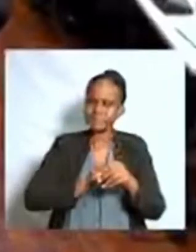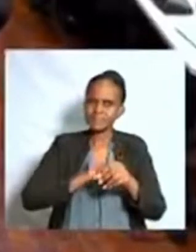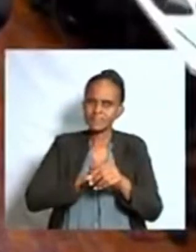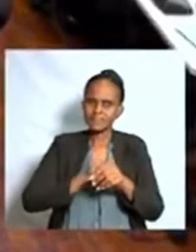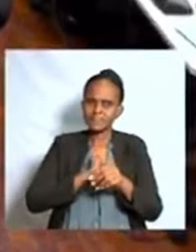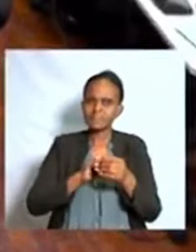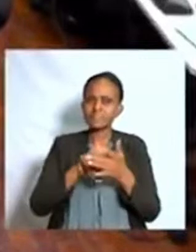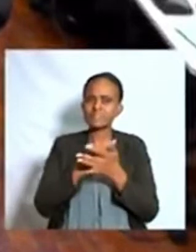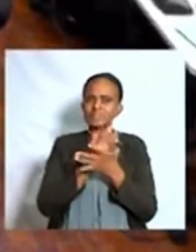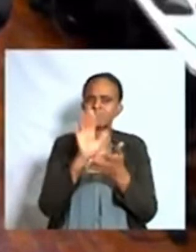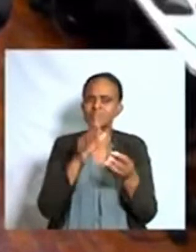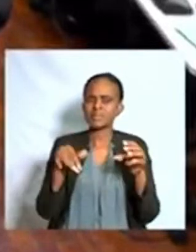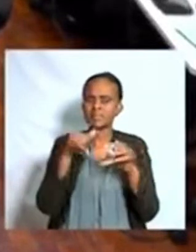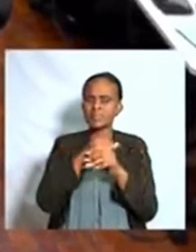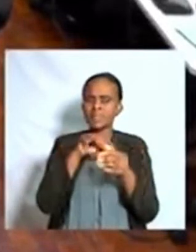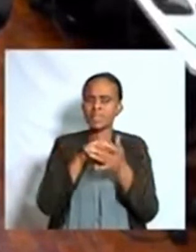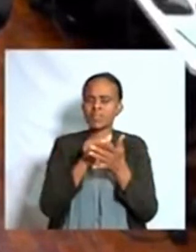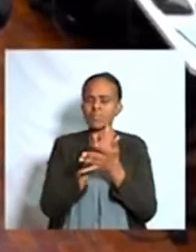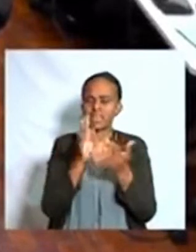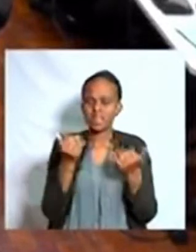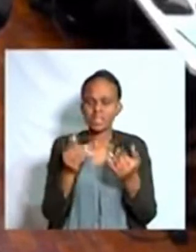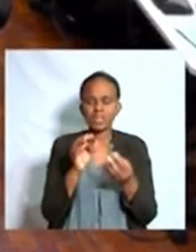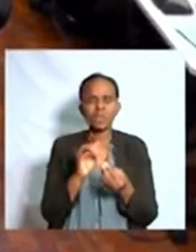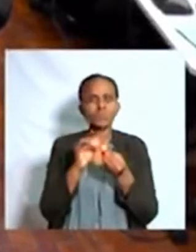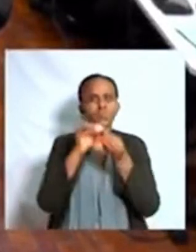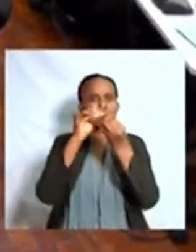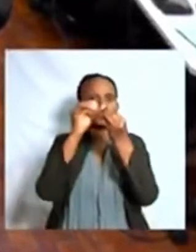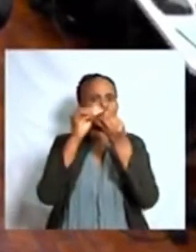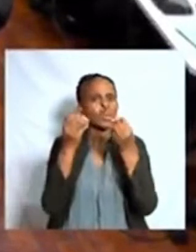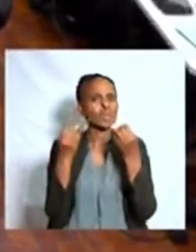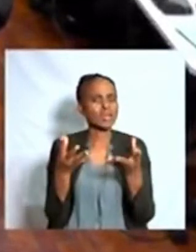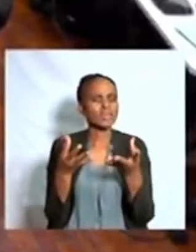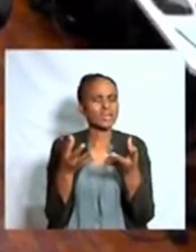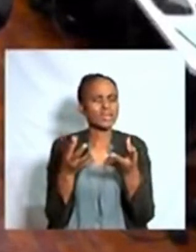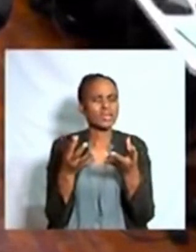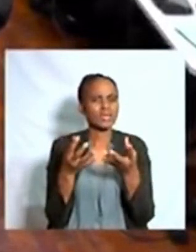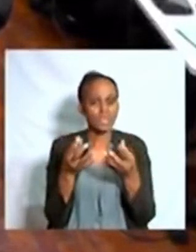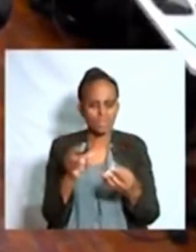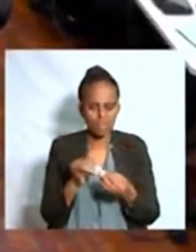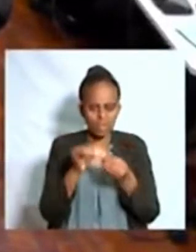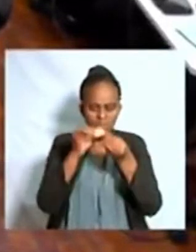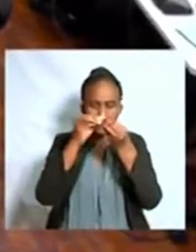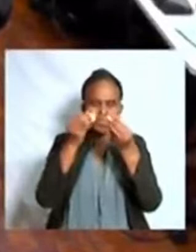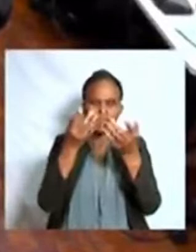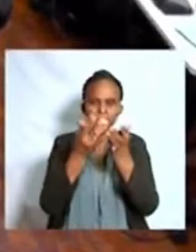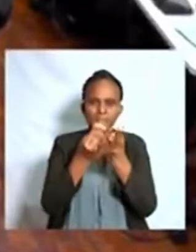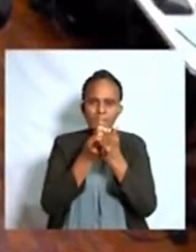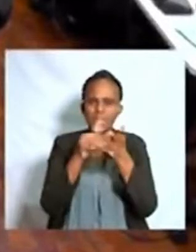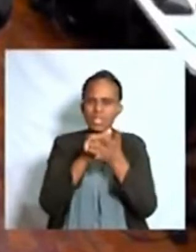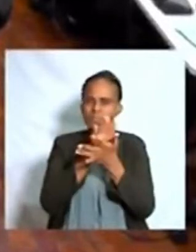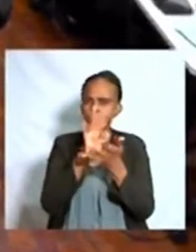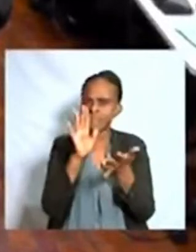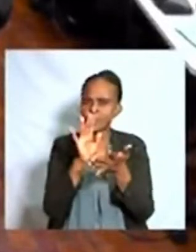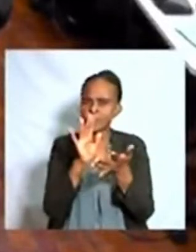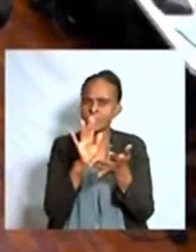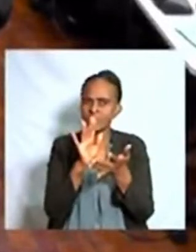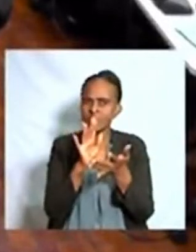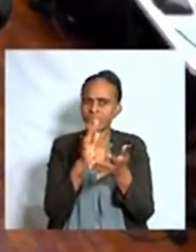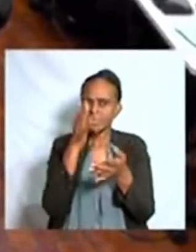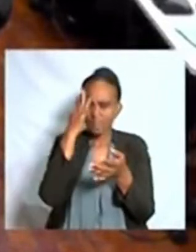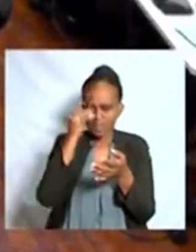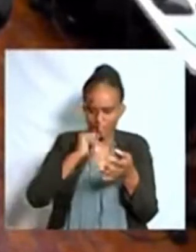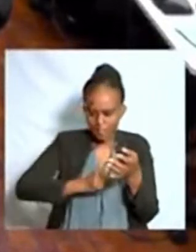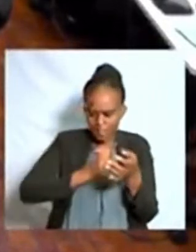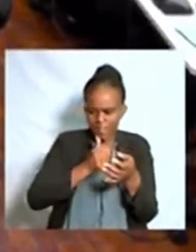much? What is the total amount for this? No wonder we